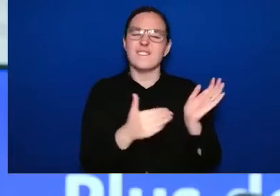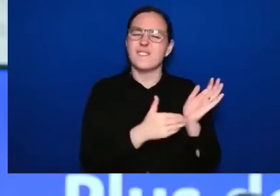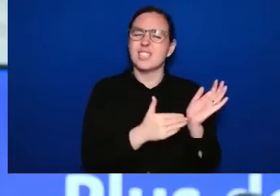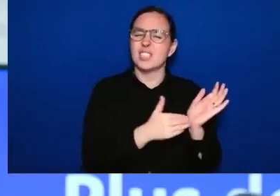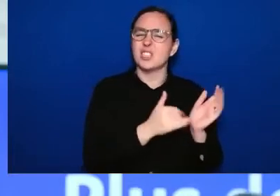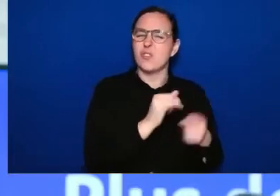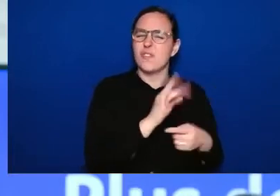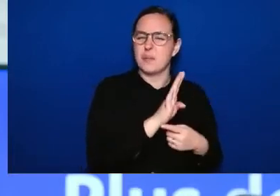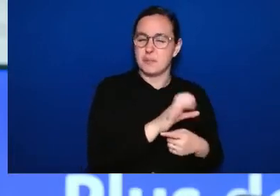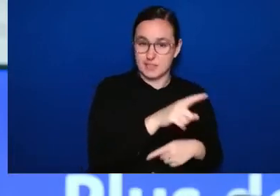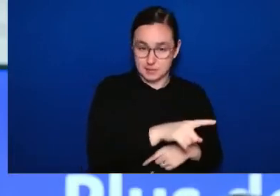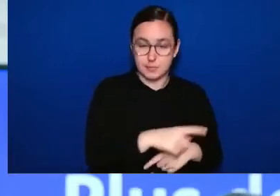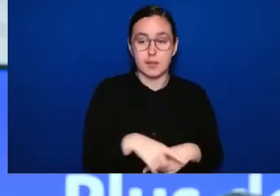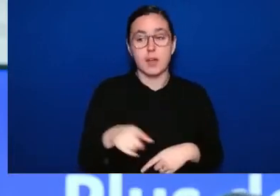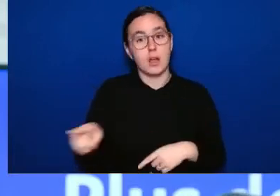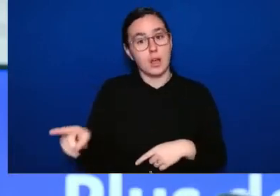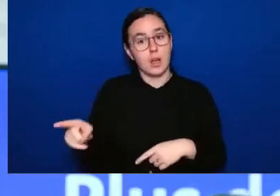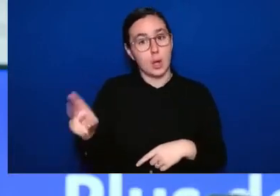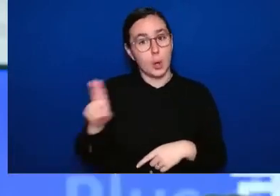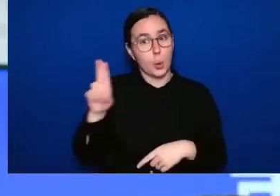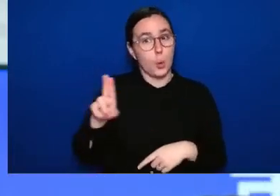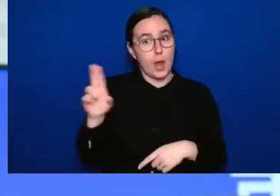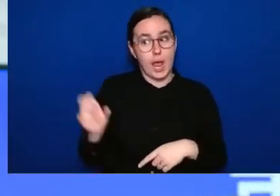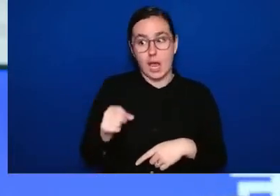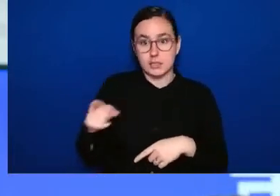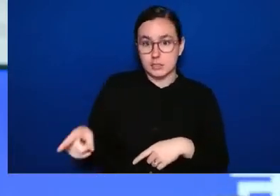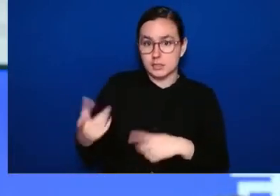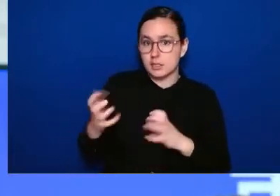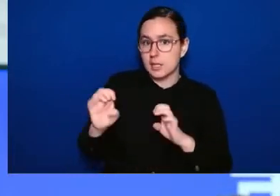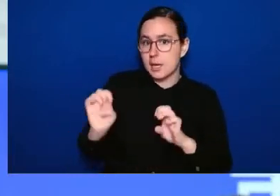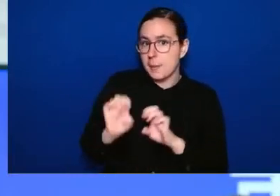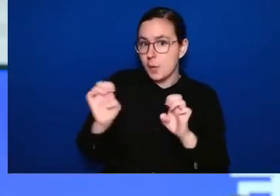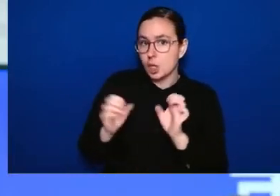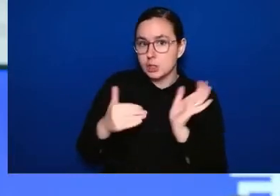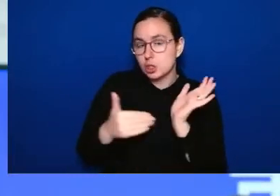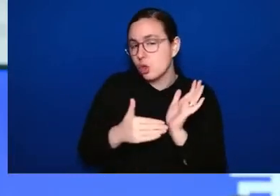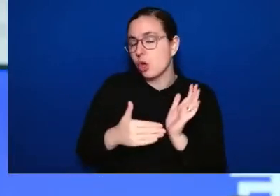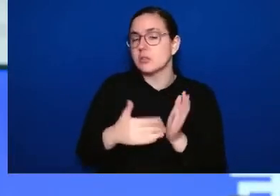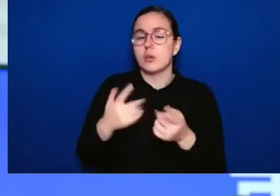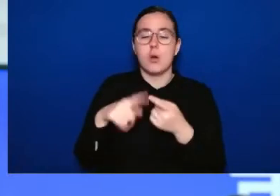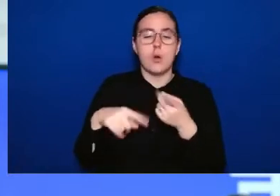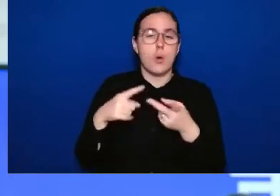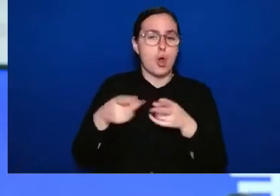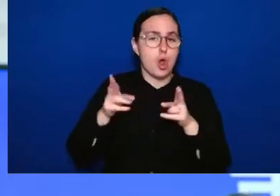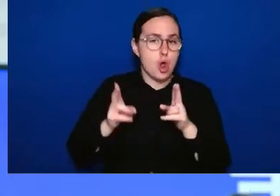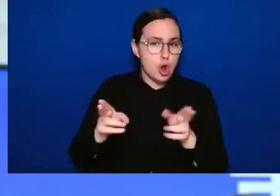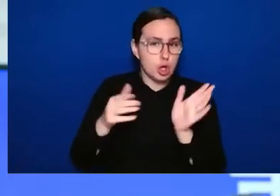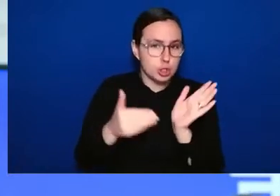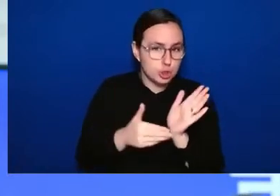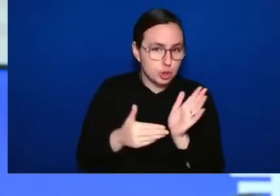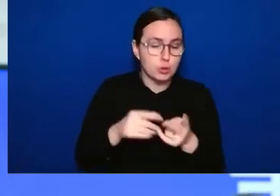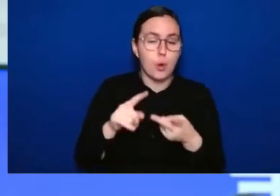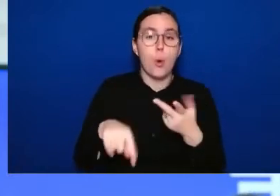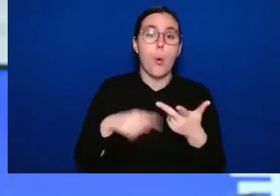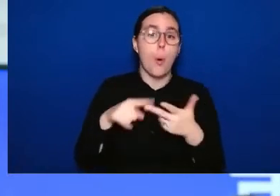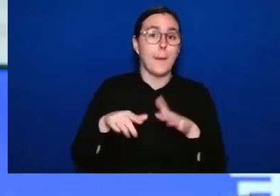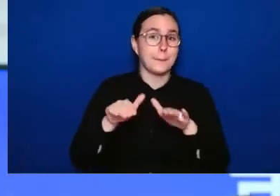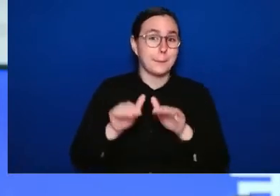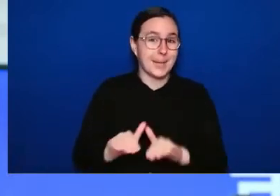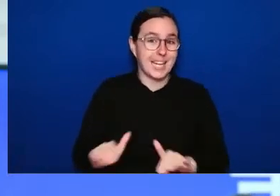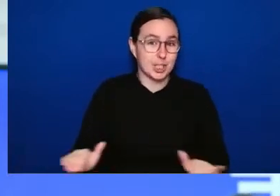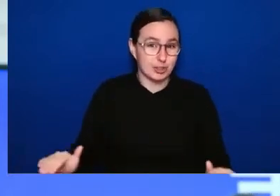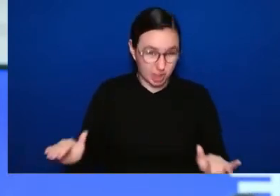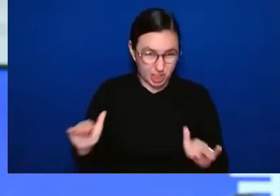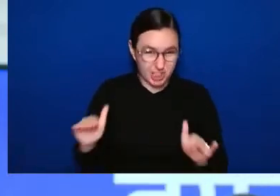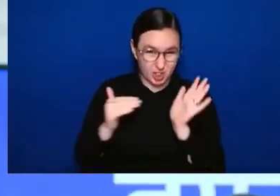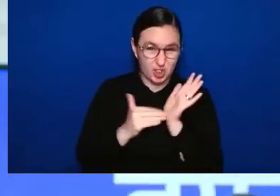well as providing emergency and urgent care. These changes will be implemented in the coming weeks with the intent to allow these